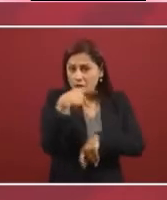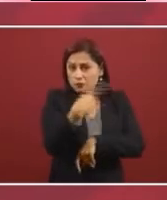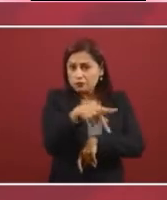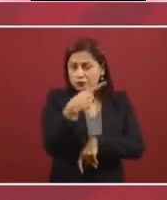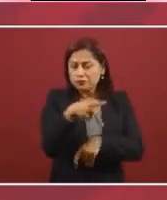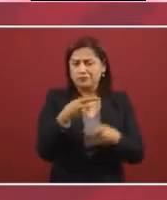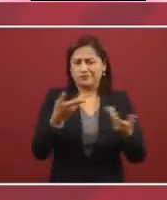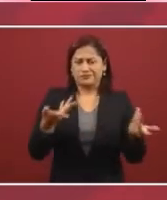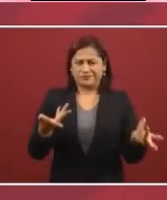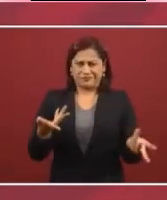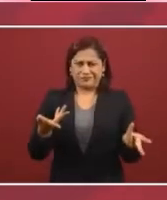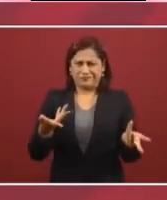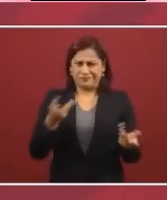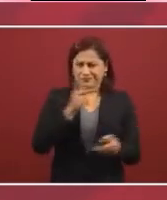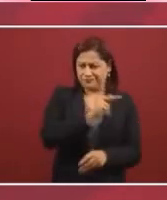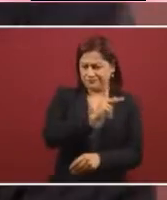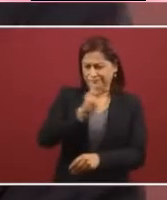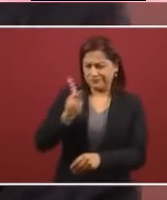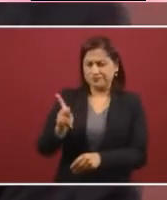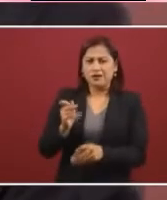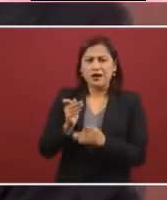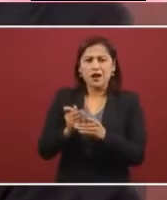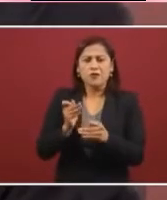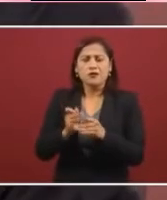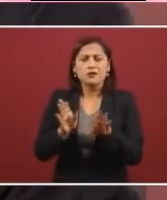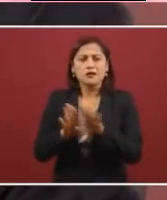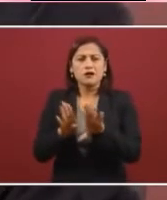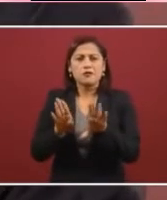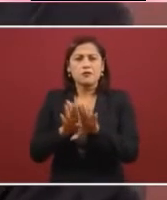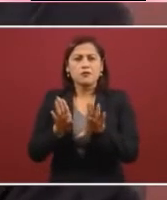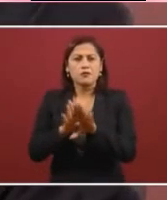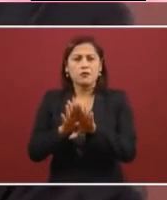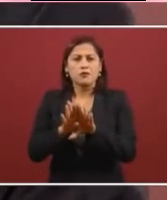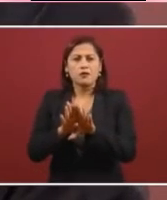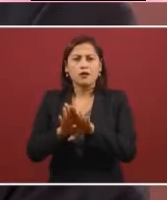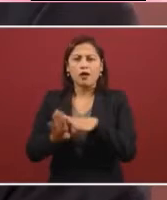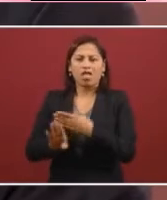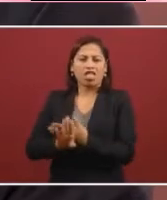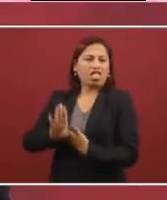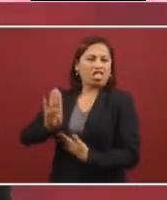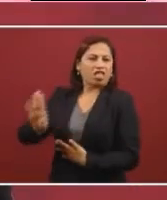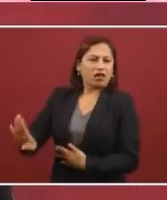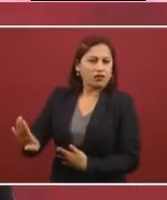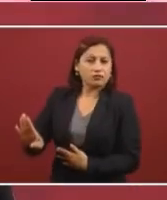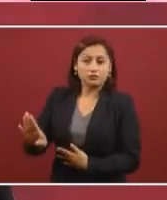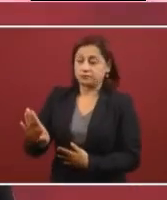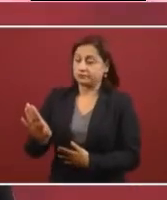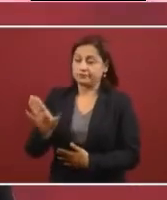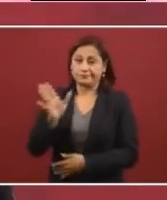So how can we now act like this, behave like this?